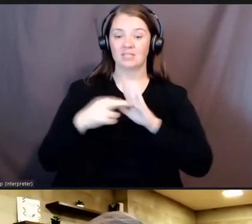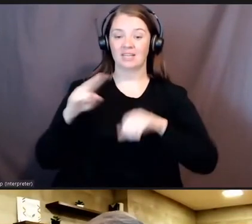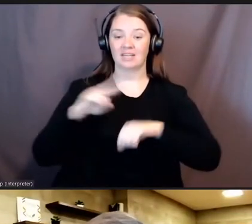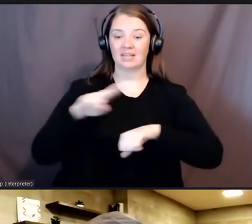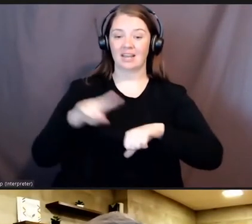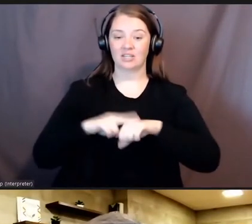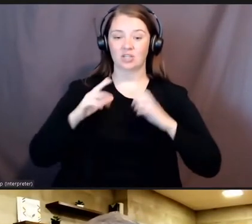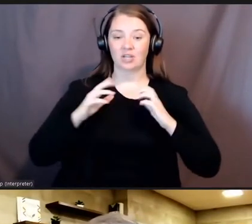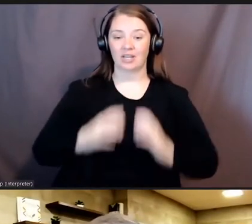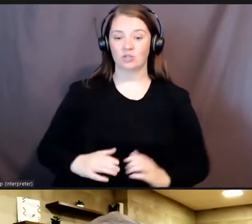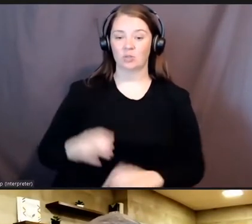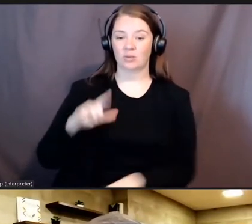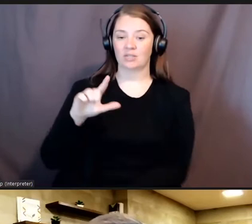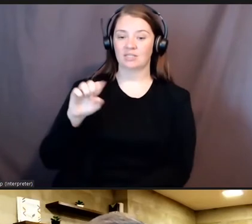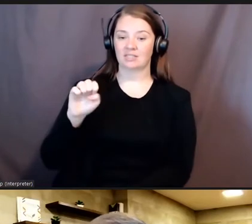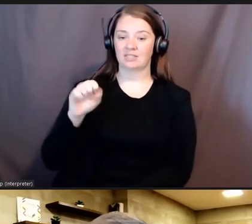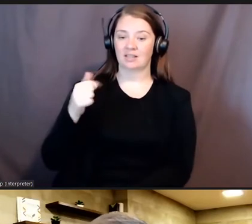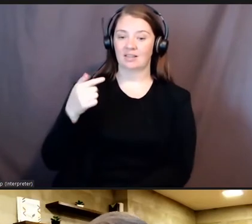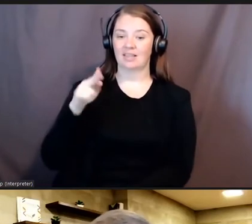Consumers League.